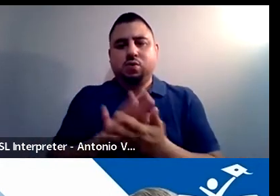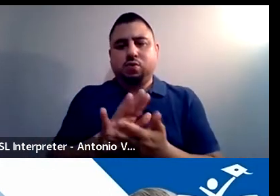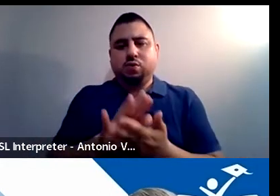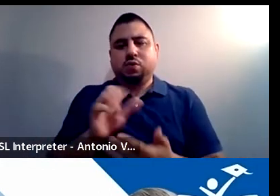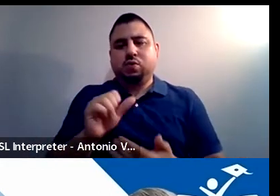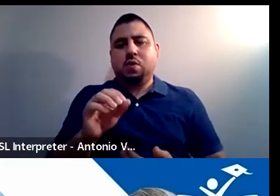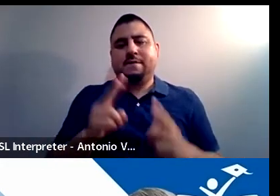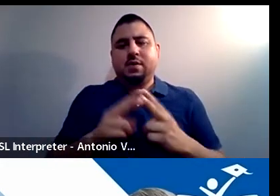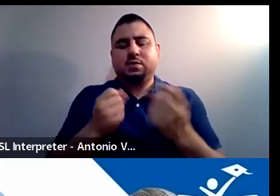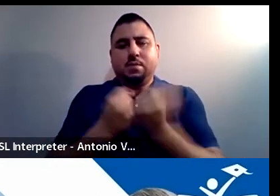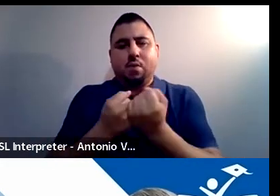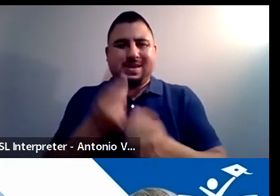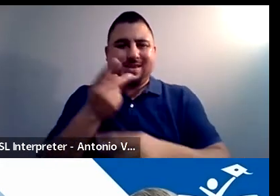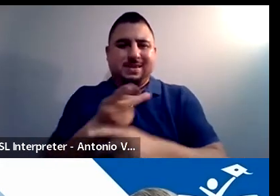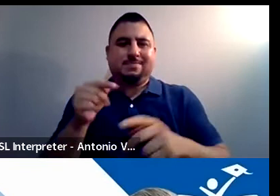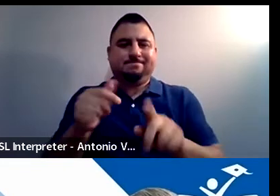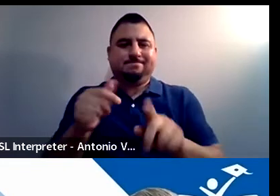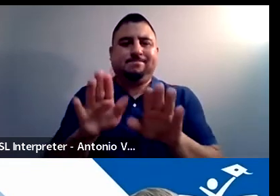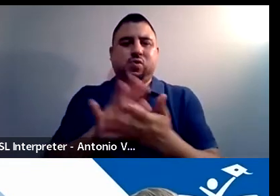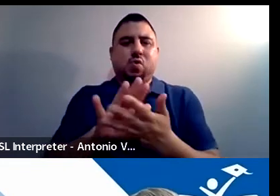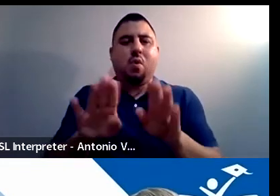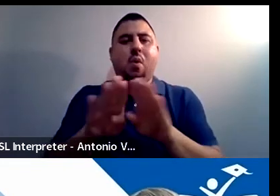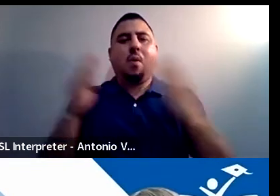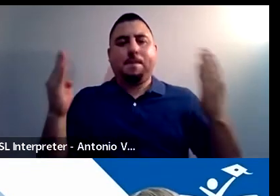are very supportive in keeping our school open.